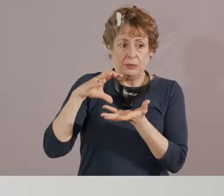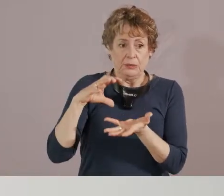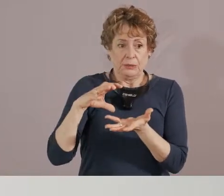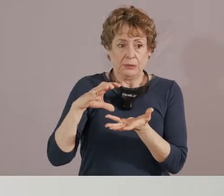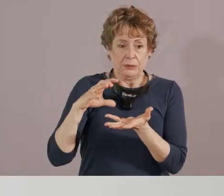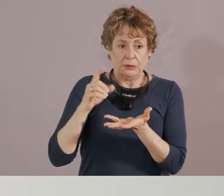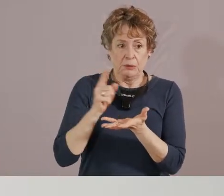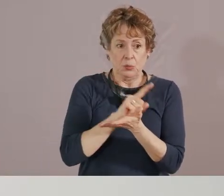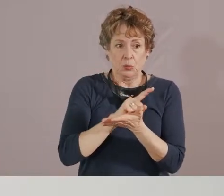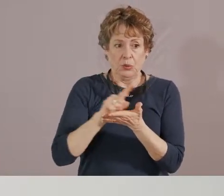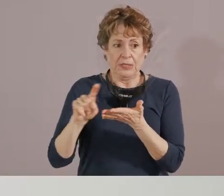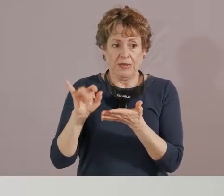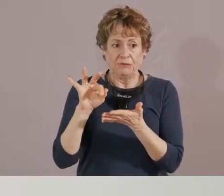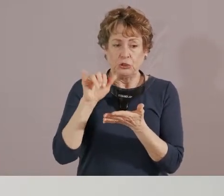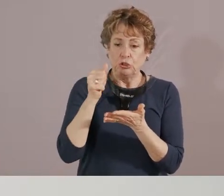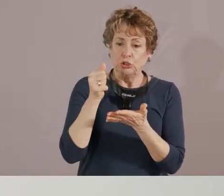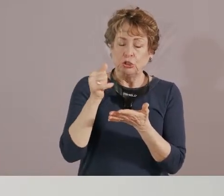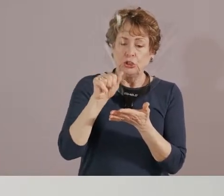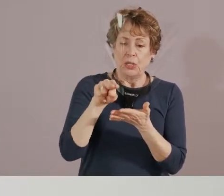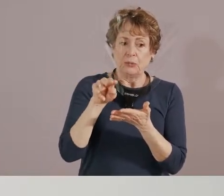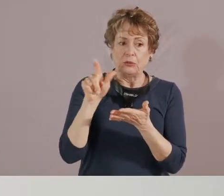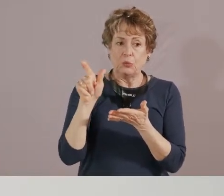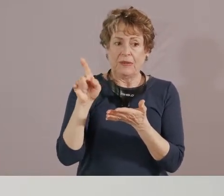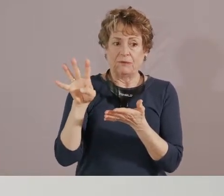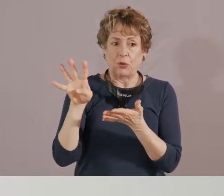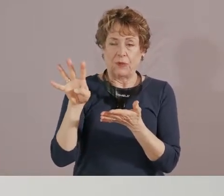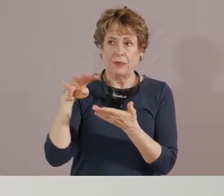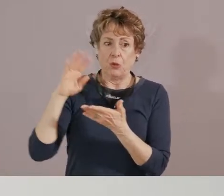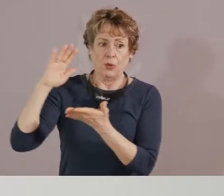January 24th. So we've received about